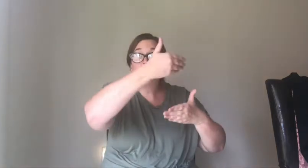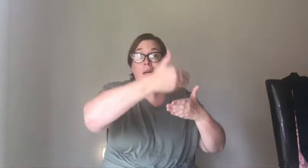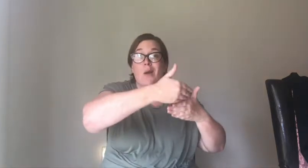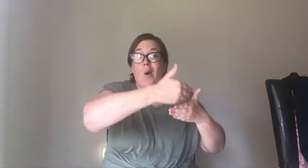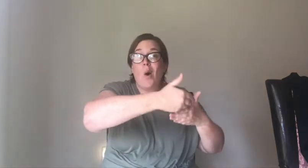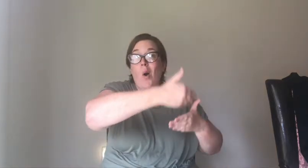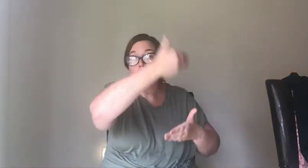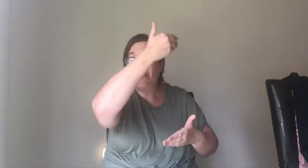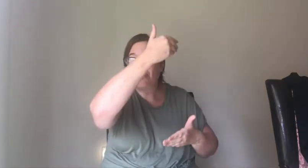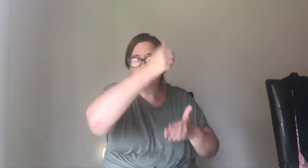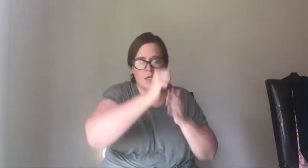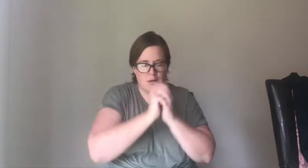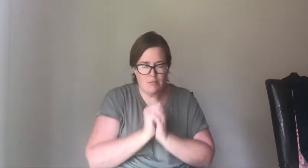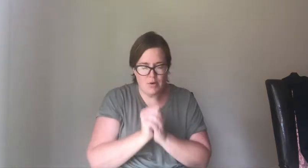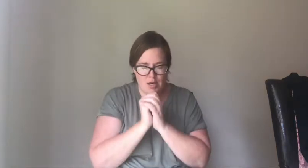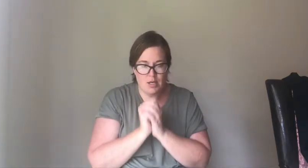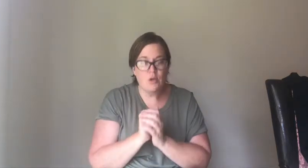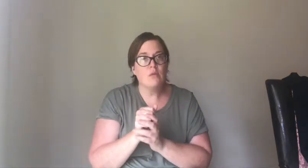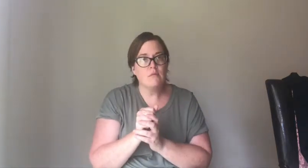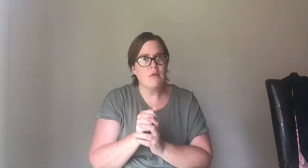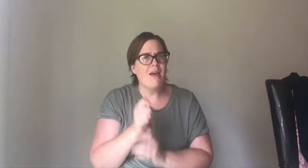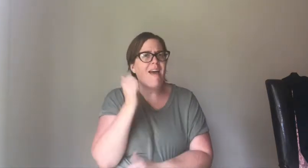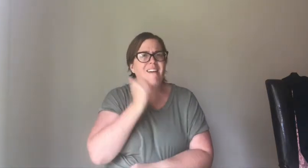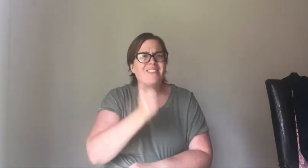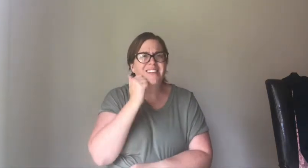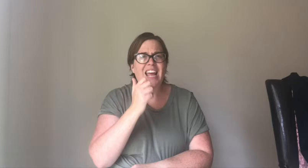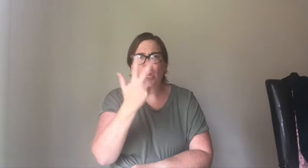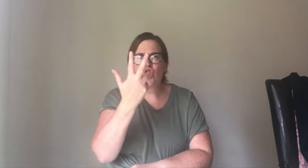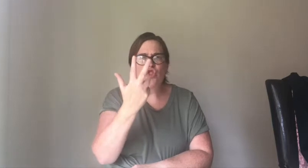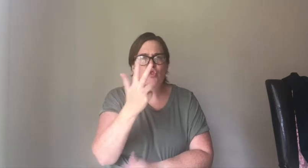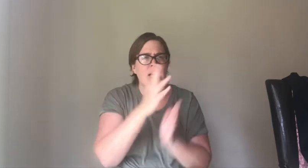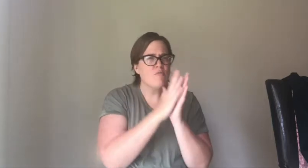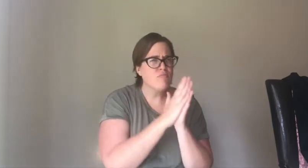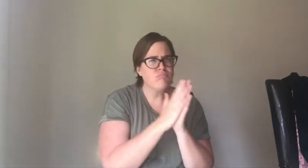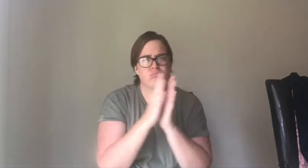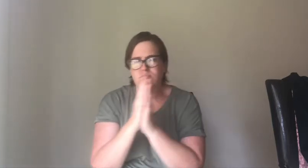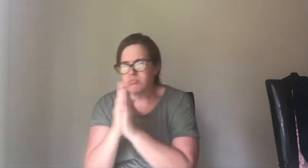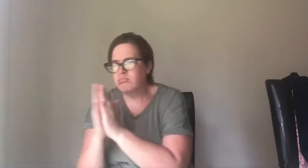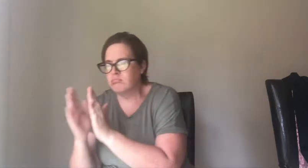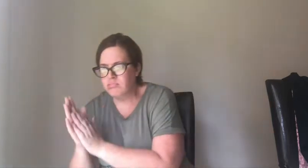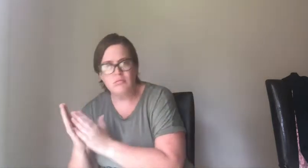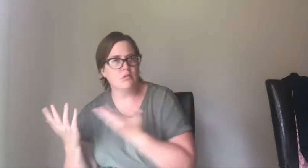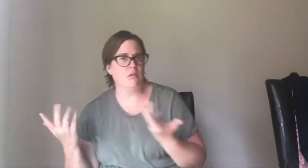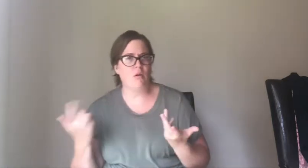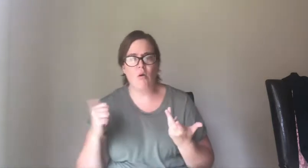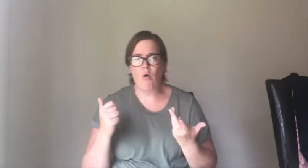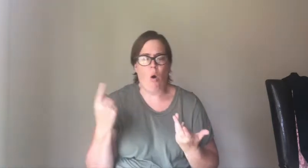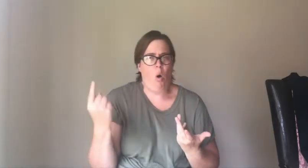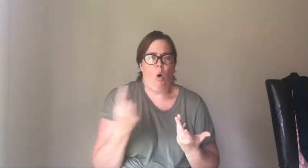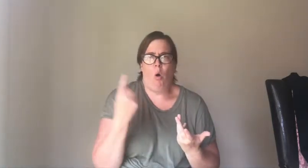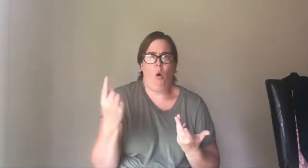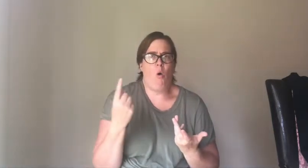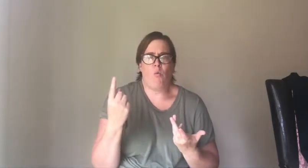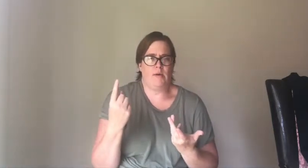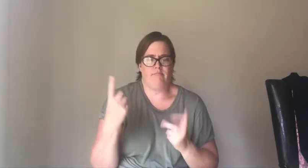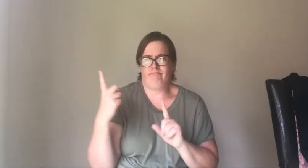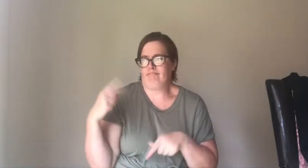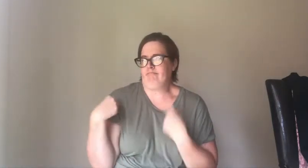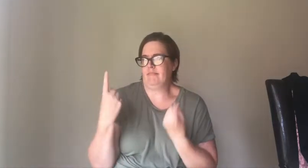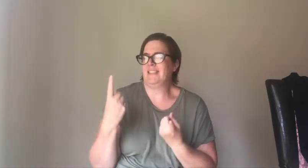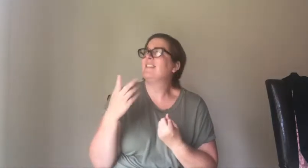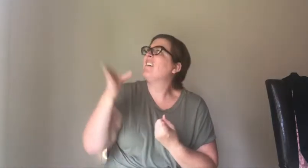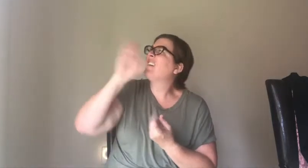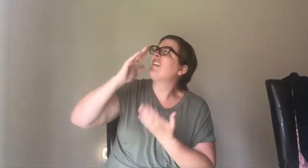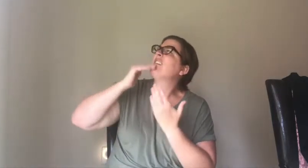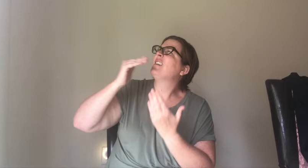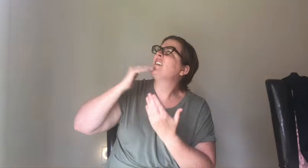doesn't protest. He doesn't tell the government what they should or shouldn't be thinking or doing. He doesn't do any of that. What does he do? When he learned that the law had been signed,